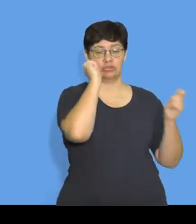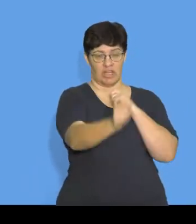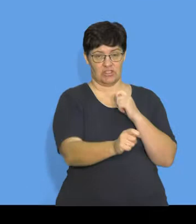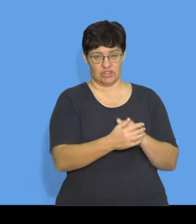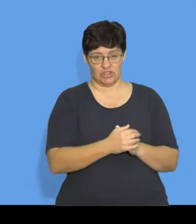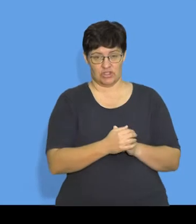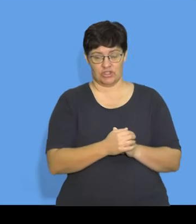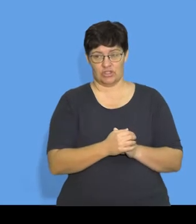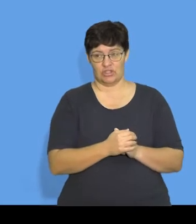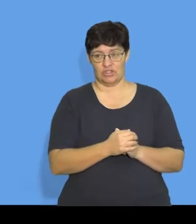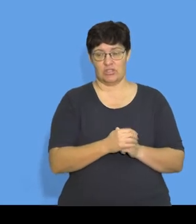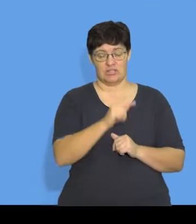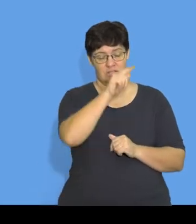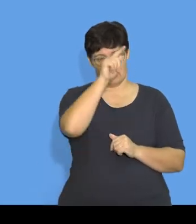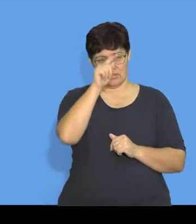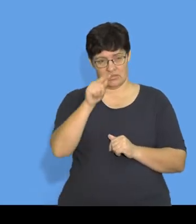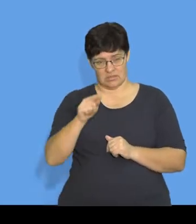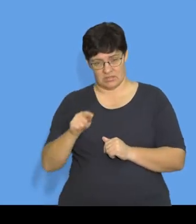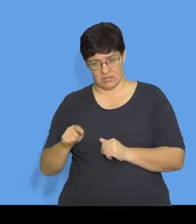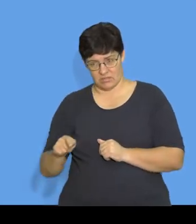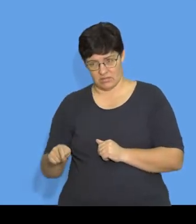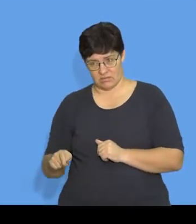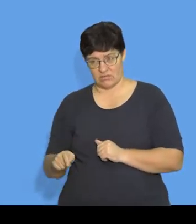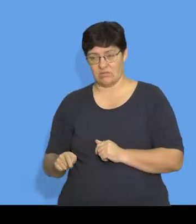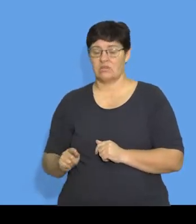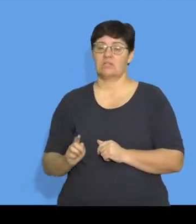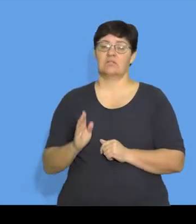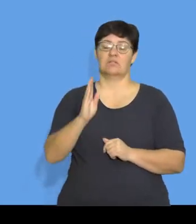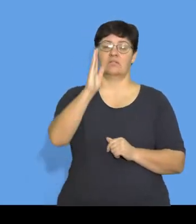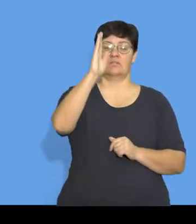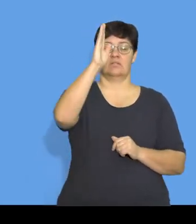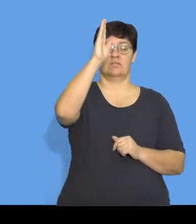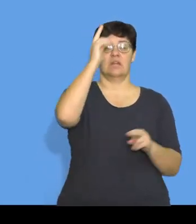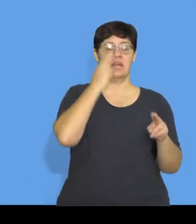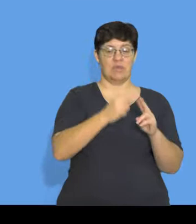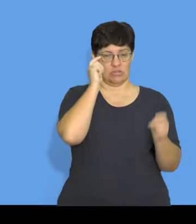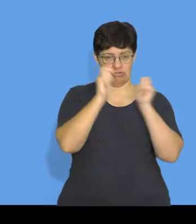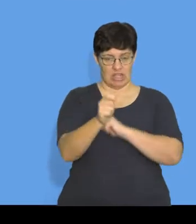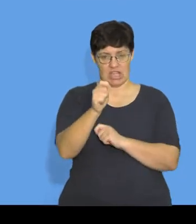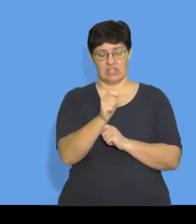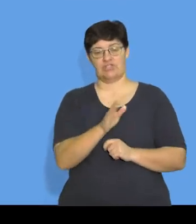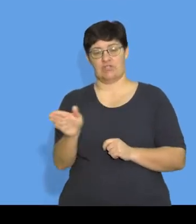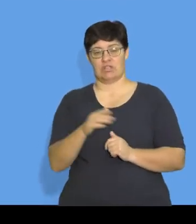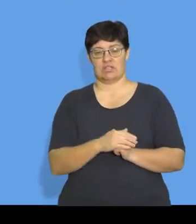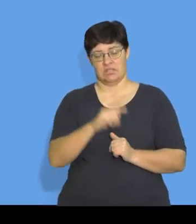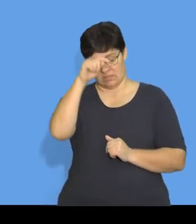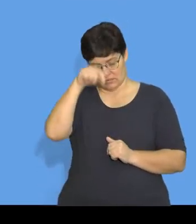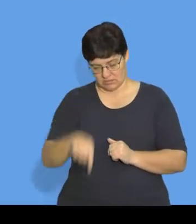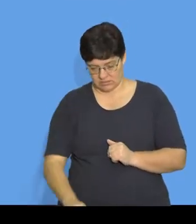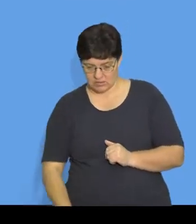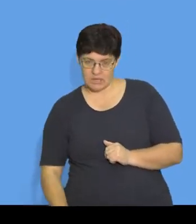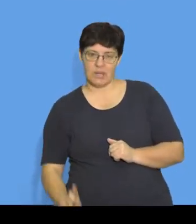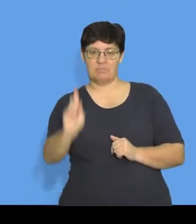in direction. Then it goes down, immediate change in direction, and it